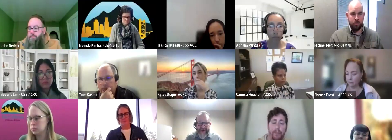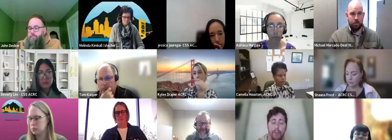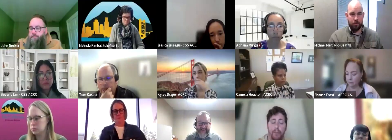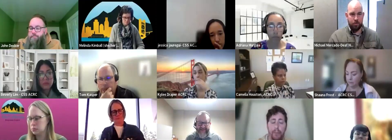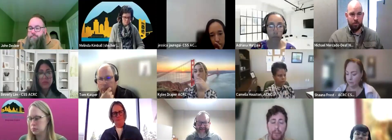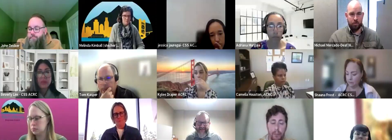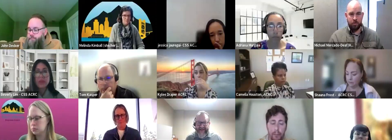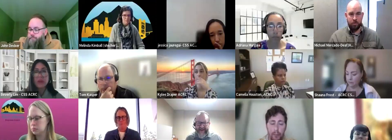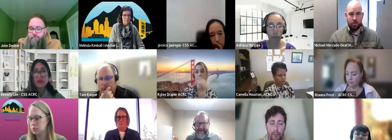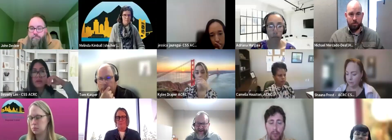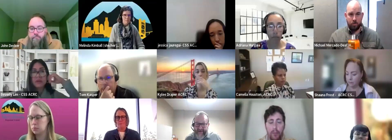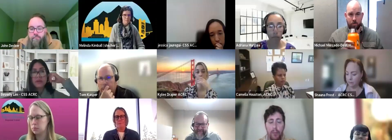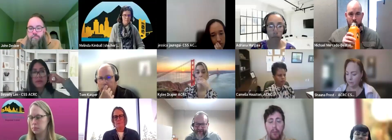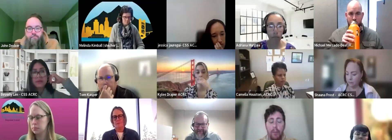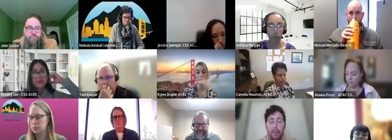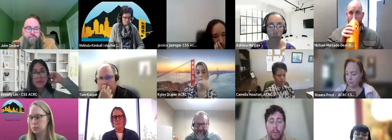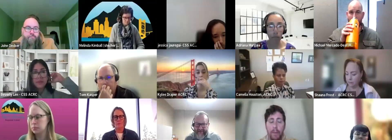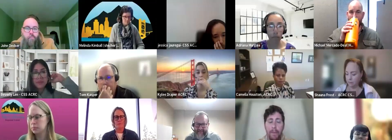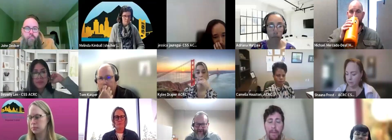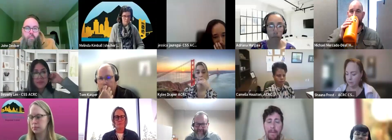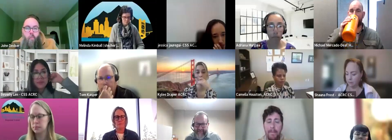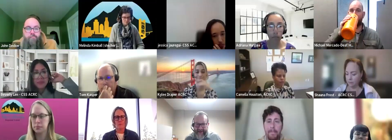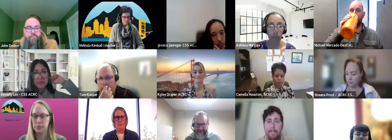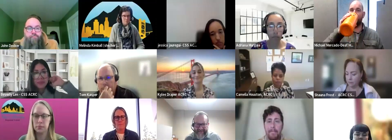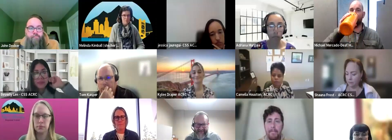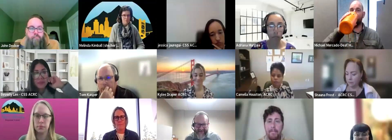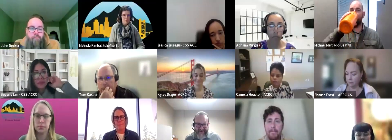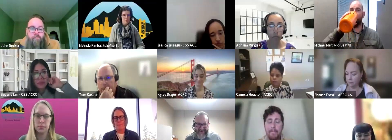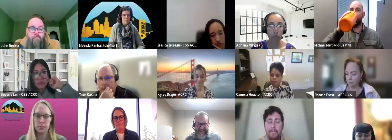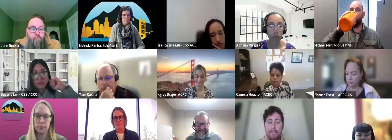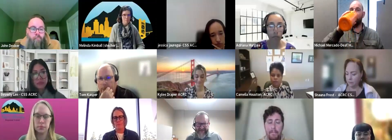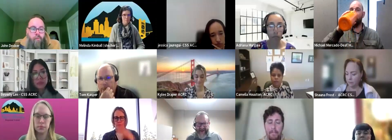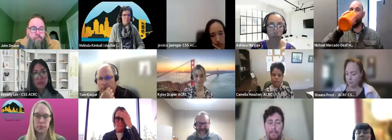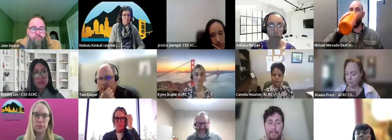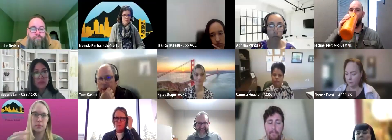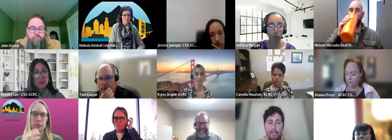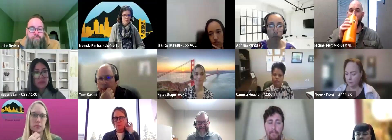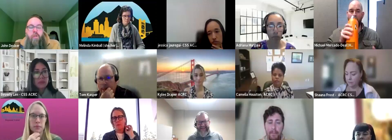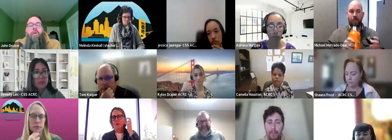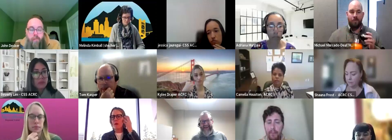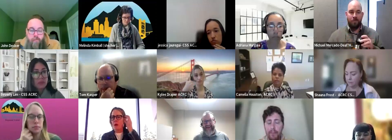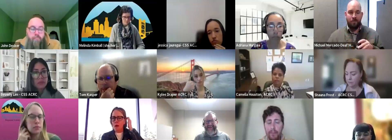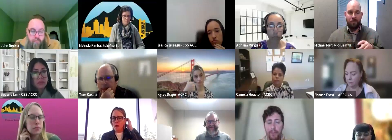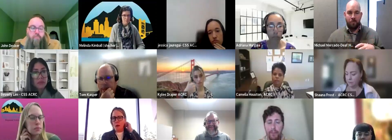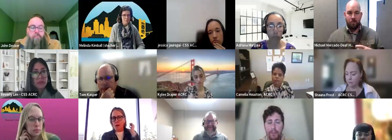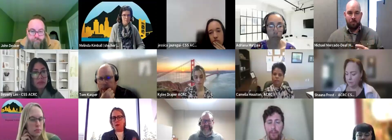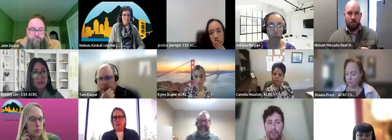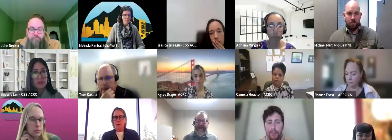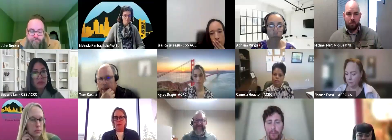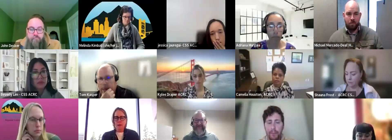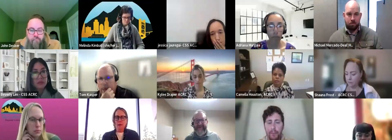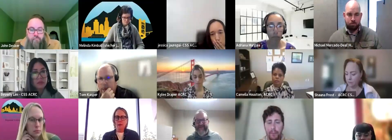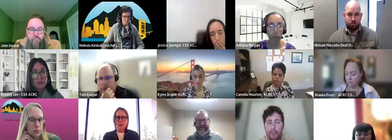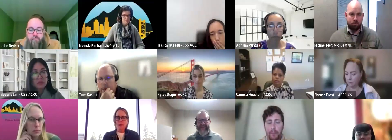HCBS inbox that hopefully, Kylie, maybe you can pop that into the chat, and it